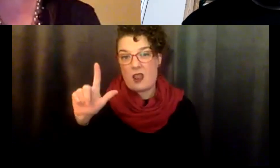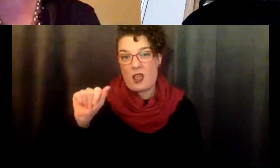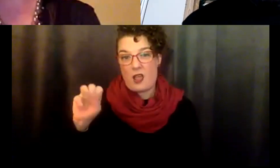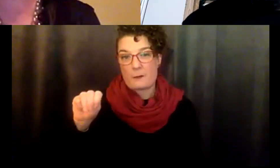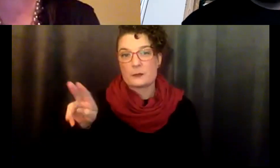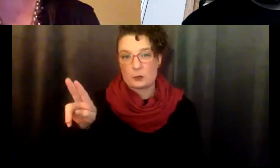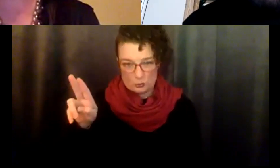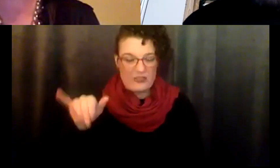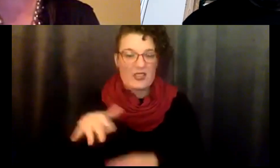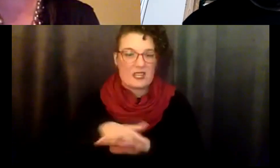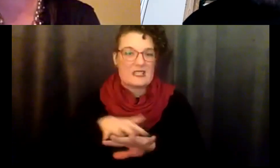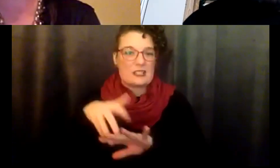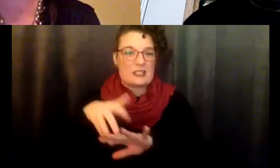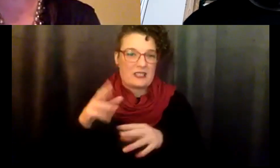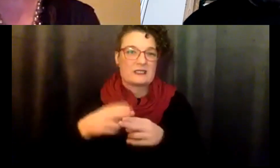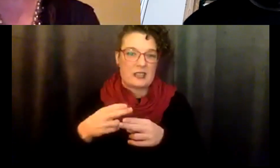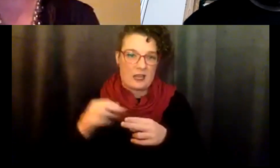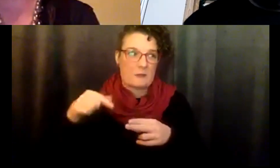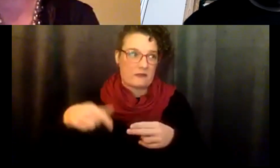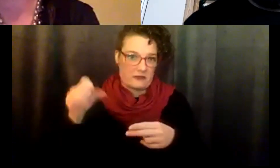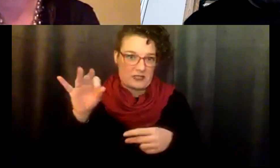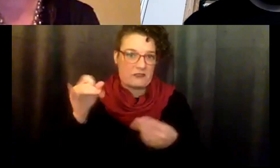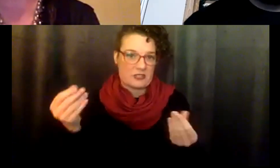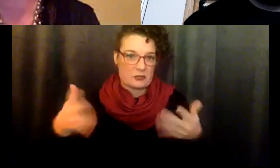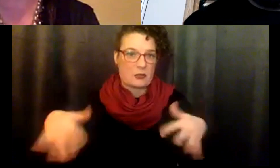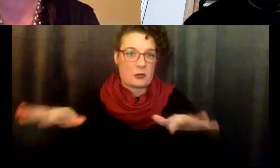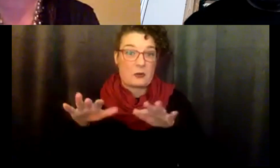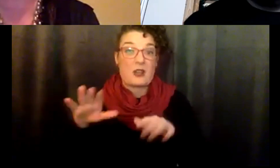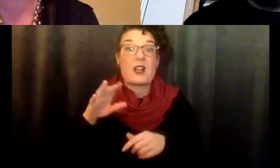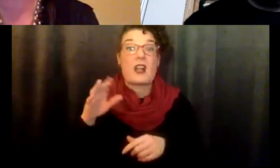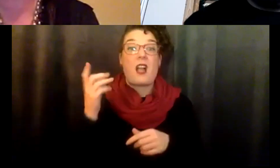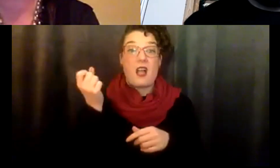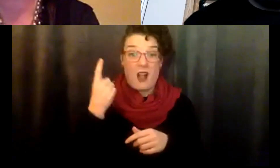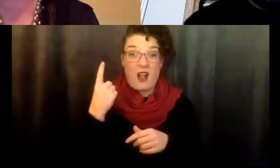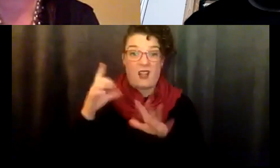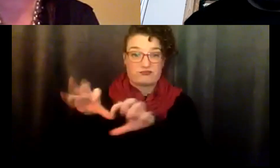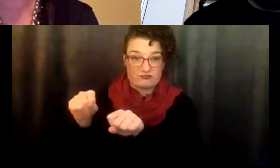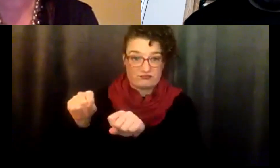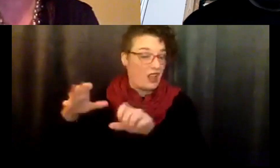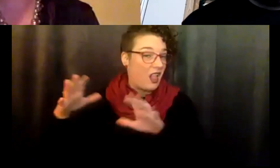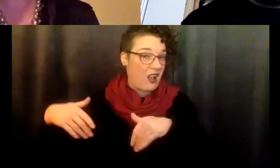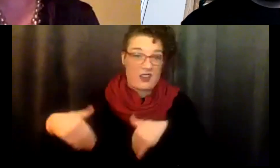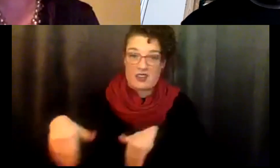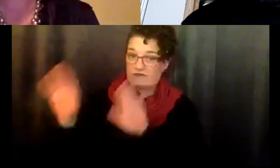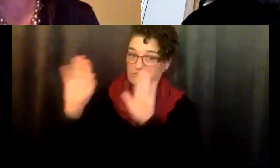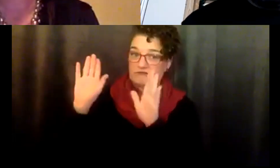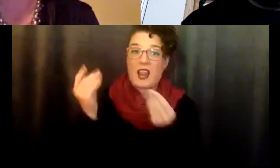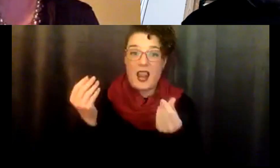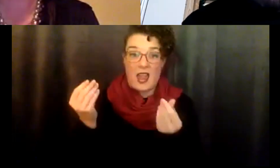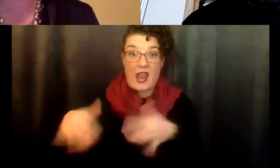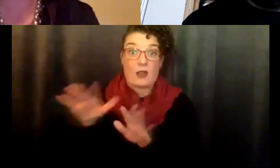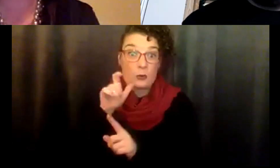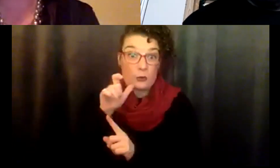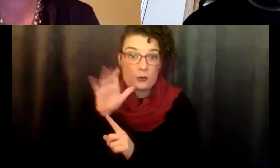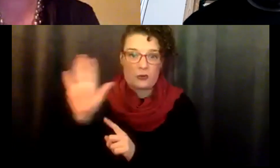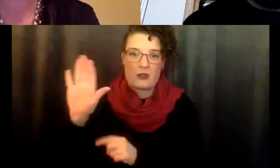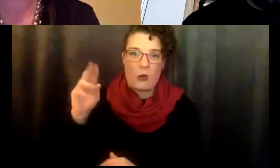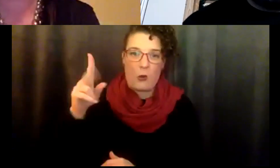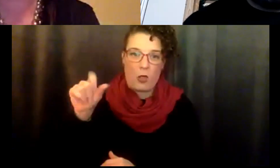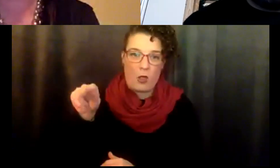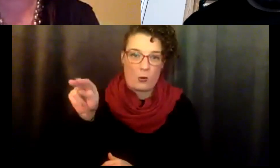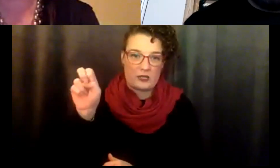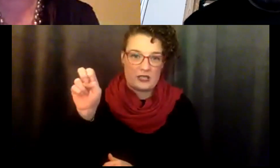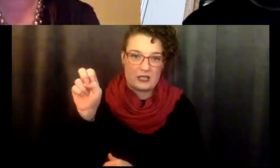on the unceded and ancestral lands of the Ramaytush-speaking Ohlone people who have stewarded this land throughout